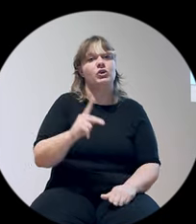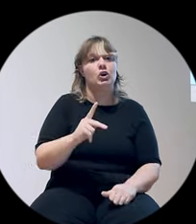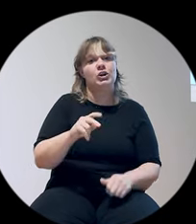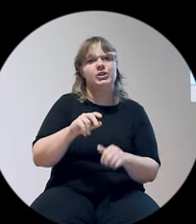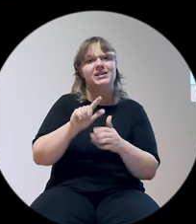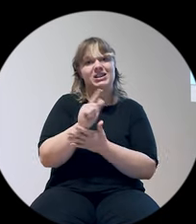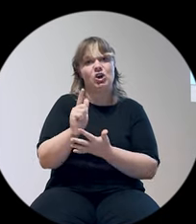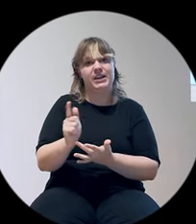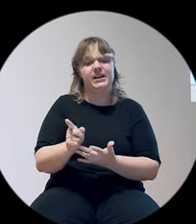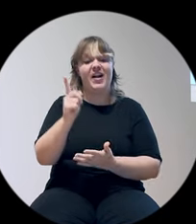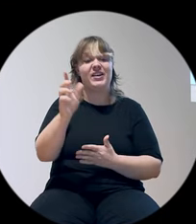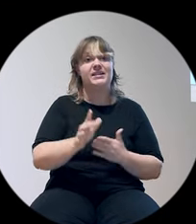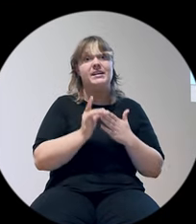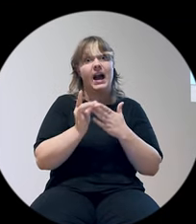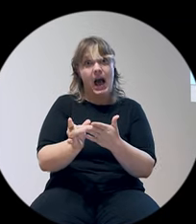guide